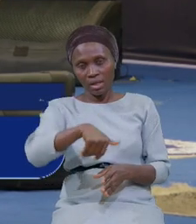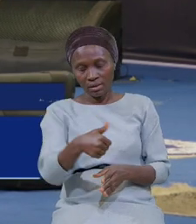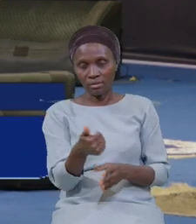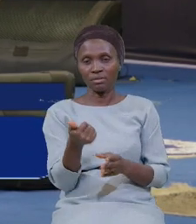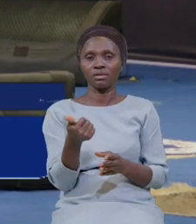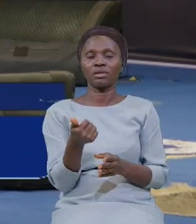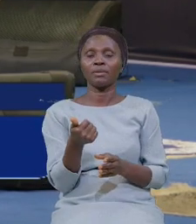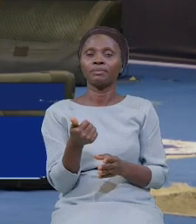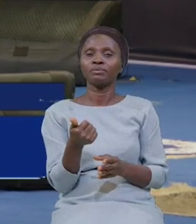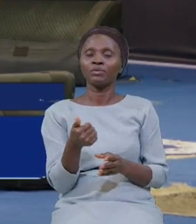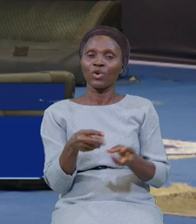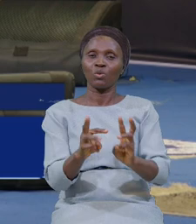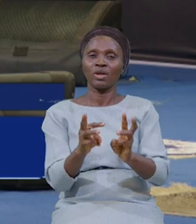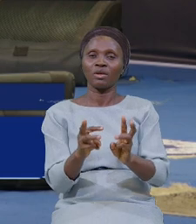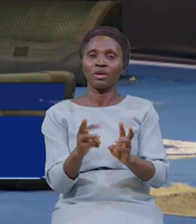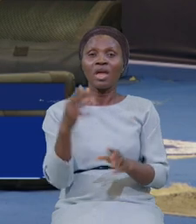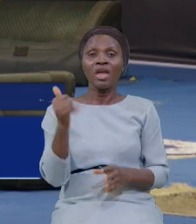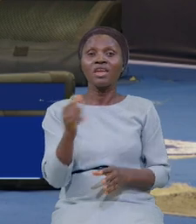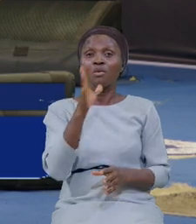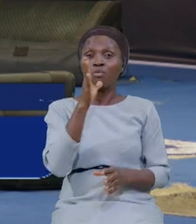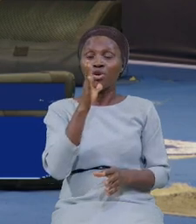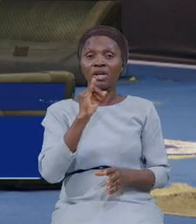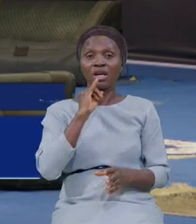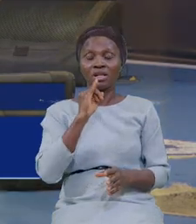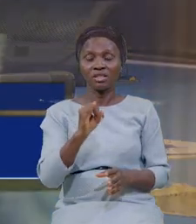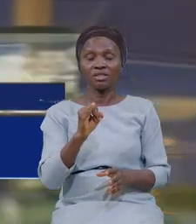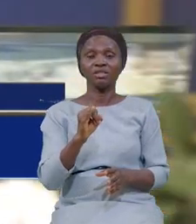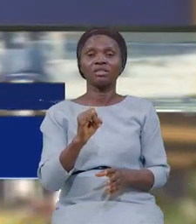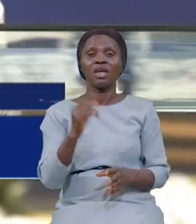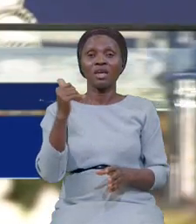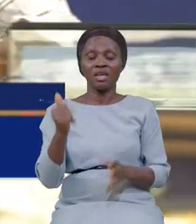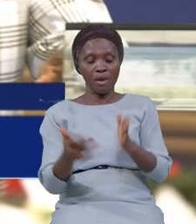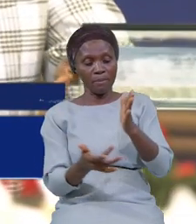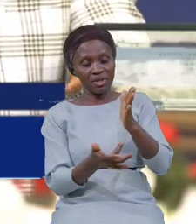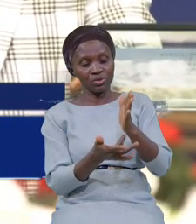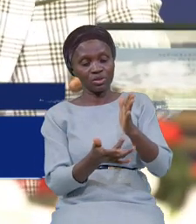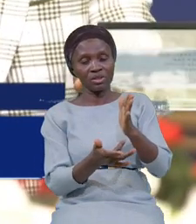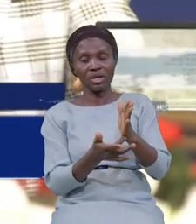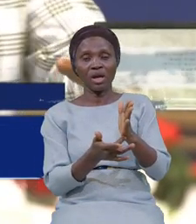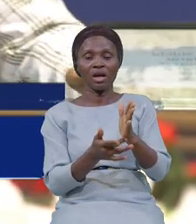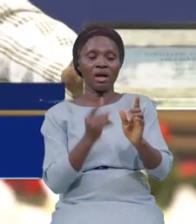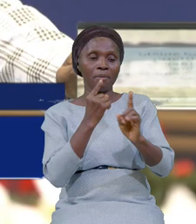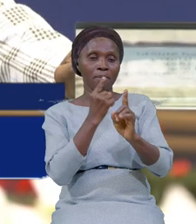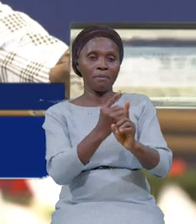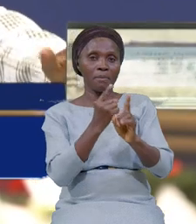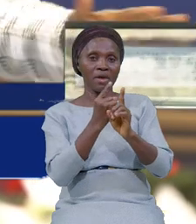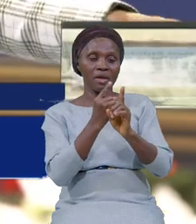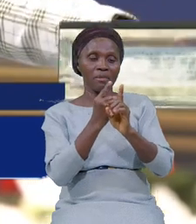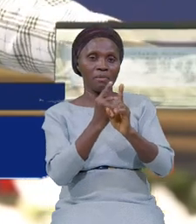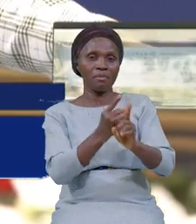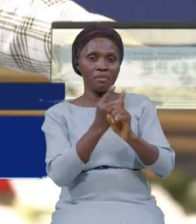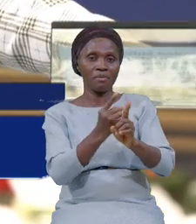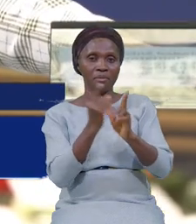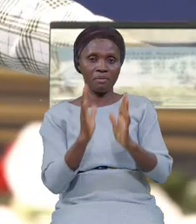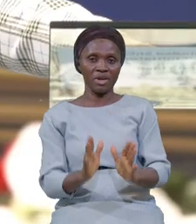The mother then is a methodical mentor. You understand, raising up a child in